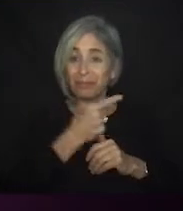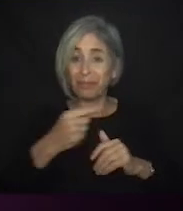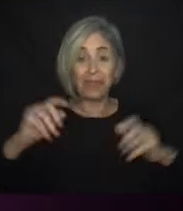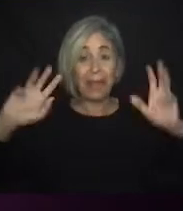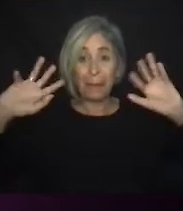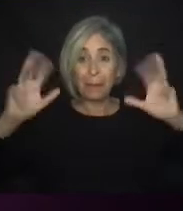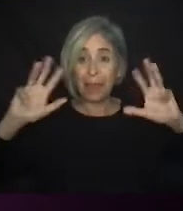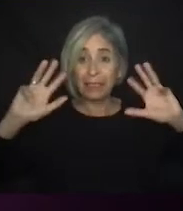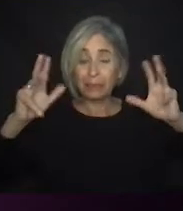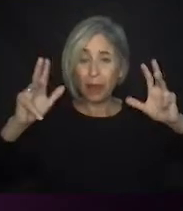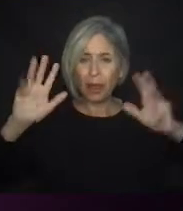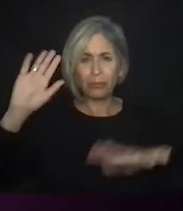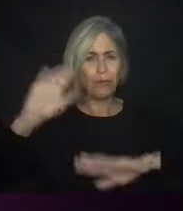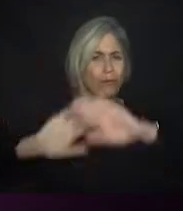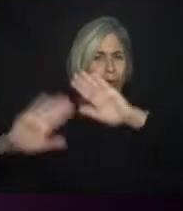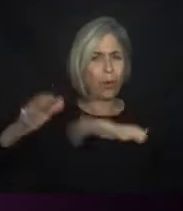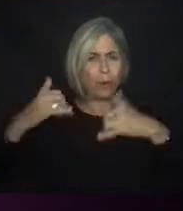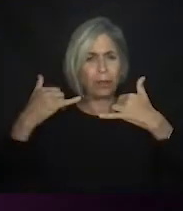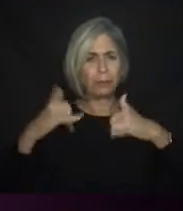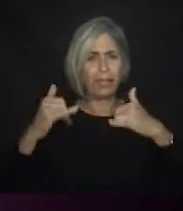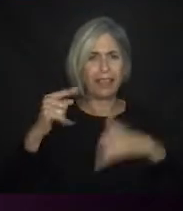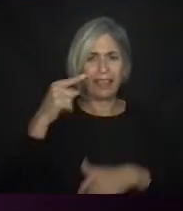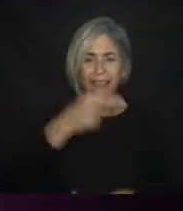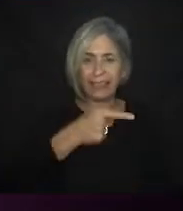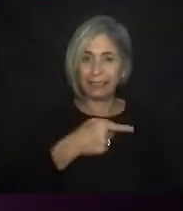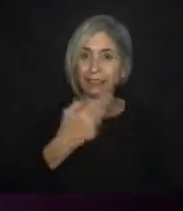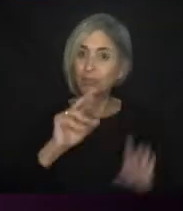Basketball, it used to be played like this.